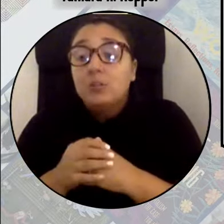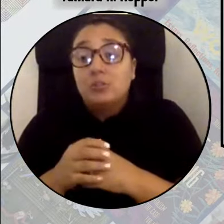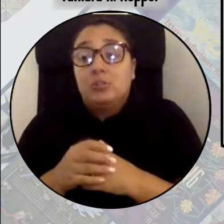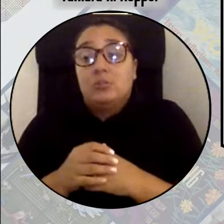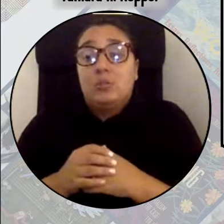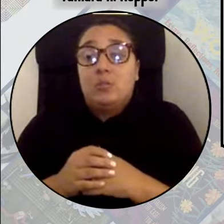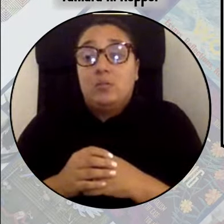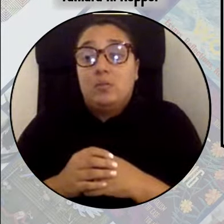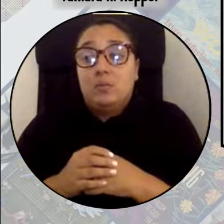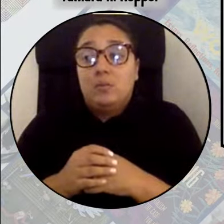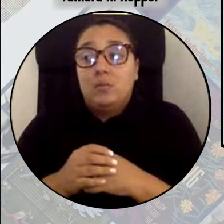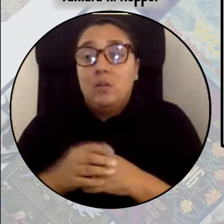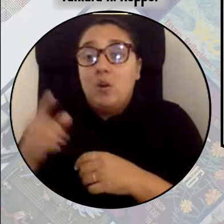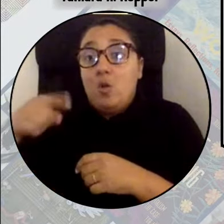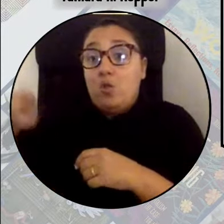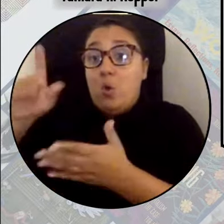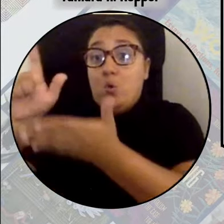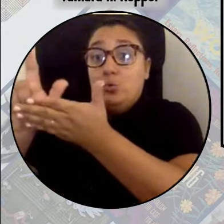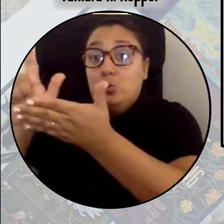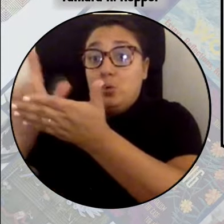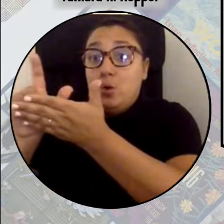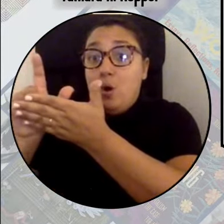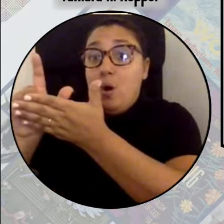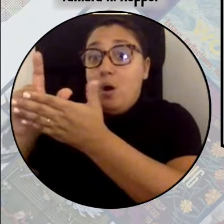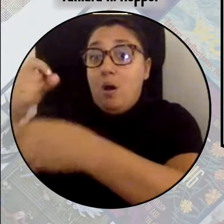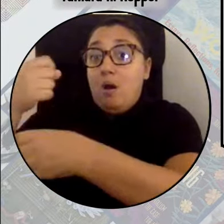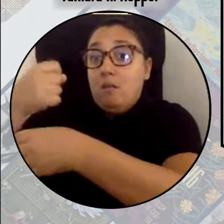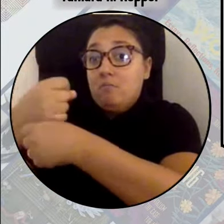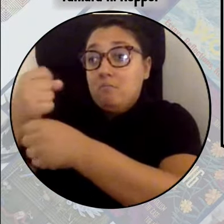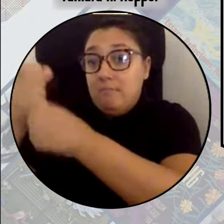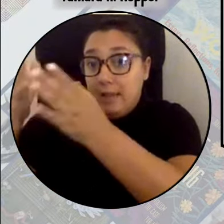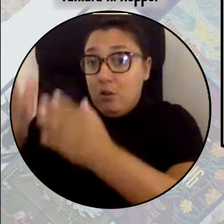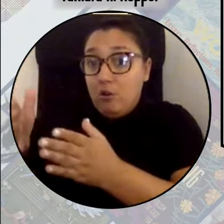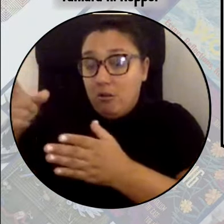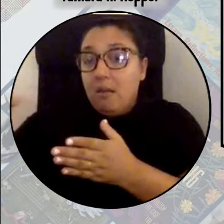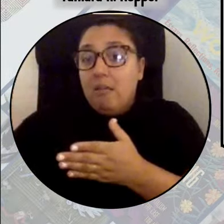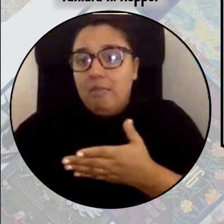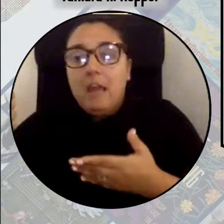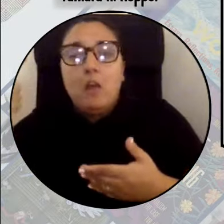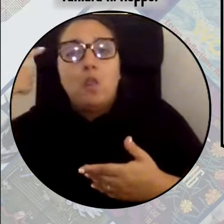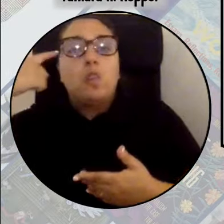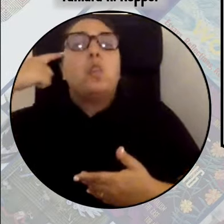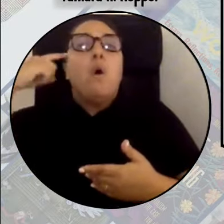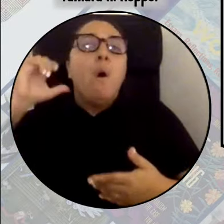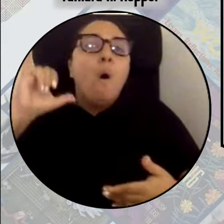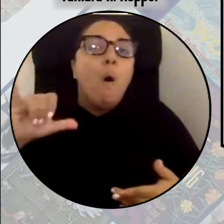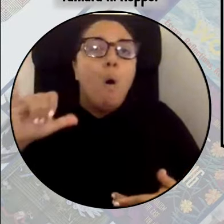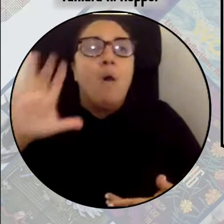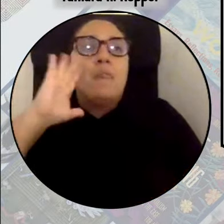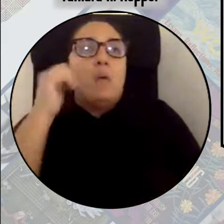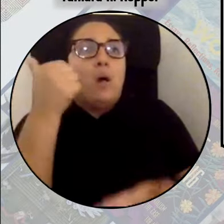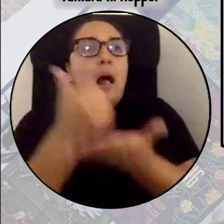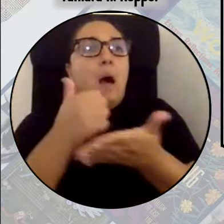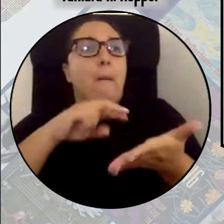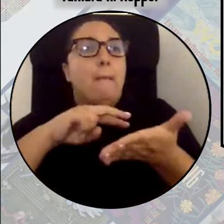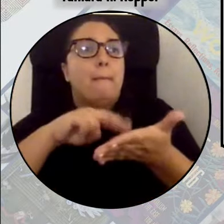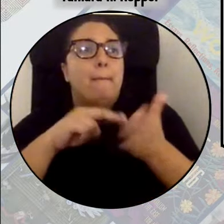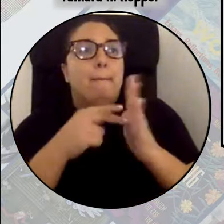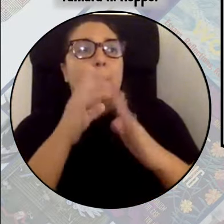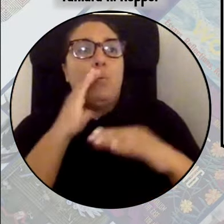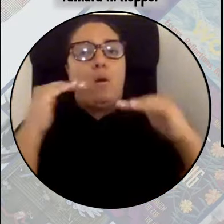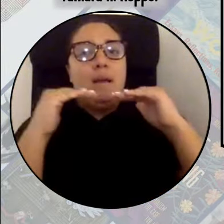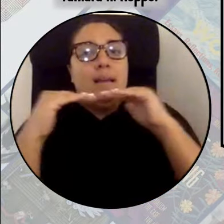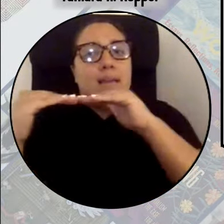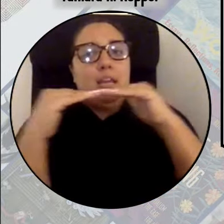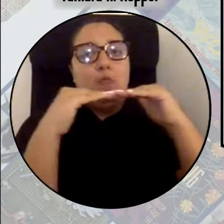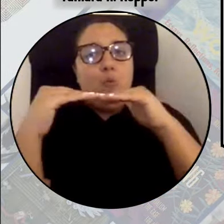some lawmakers use that to kind of push for mandatory minimums. Some saw mandatory minimums as a way of equalizing, right? As a